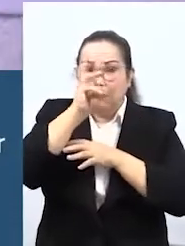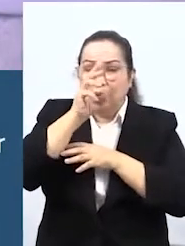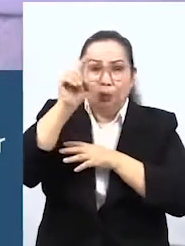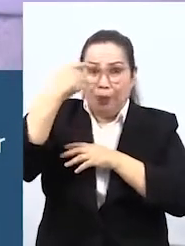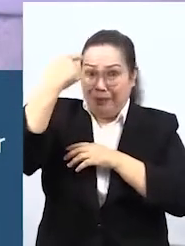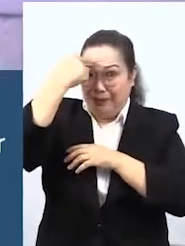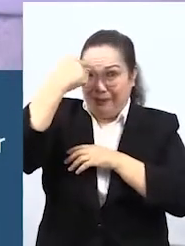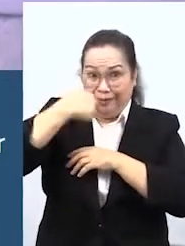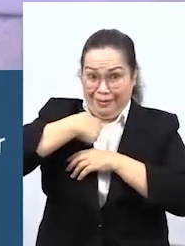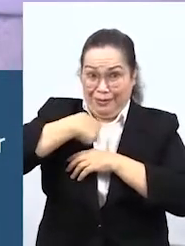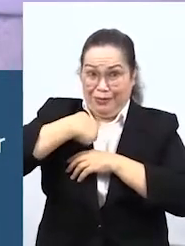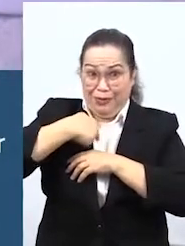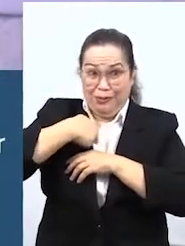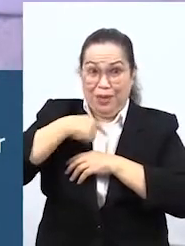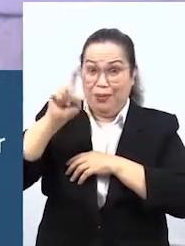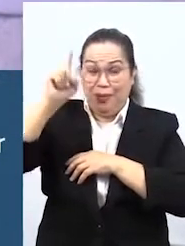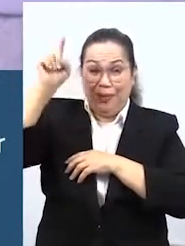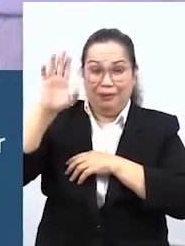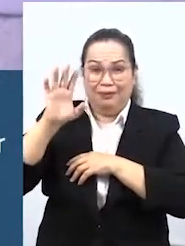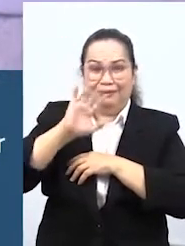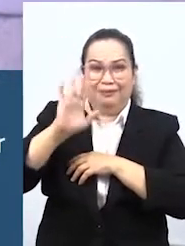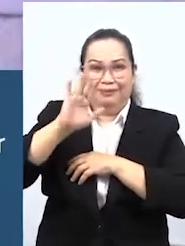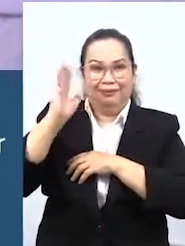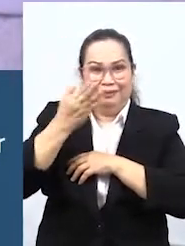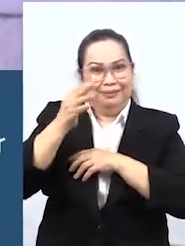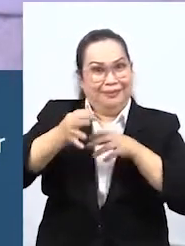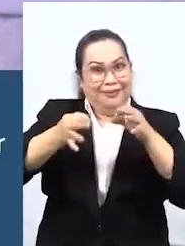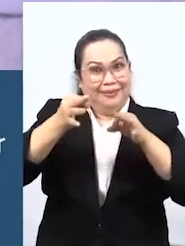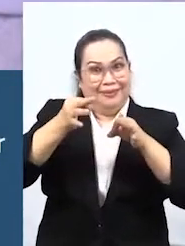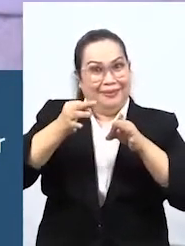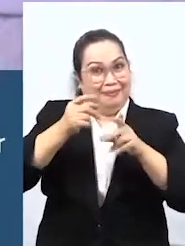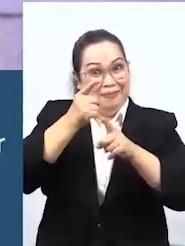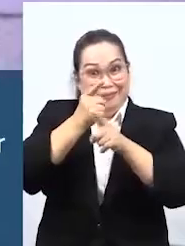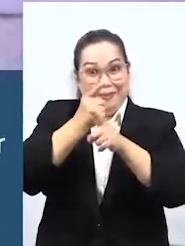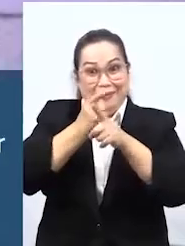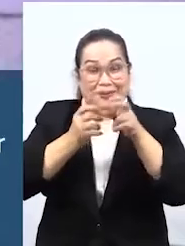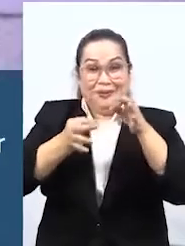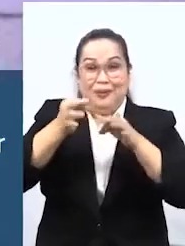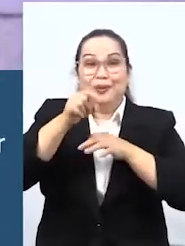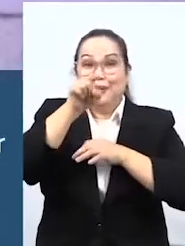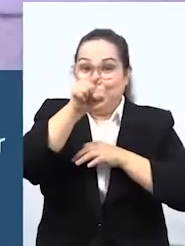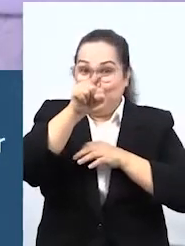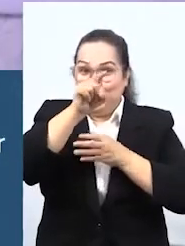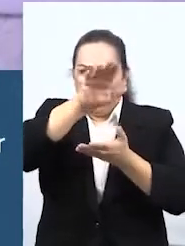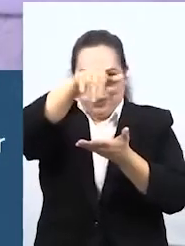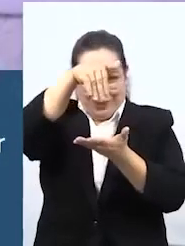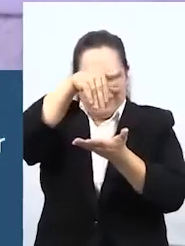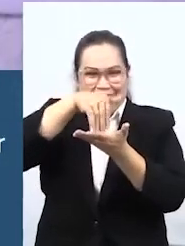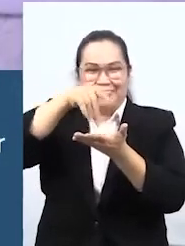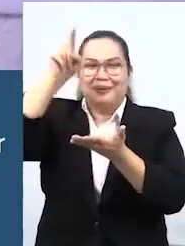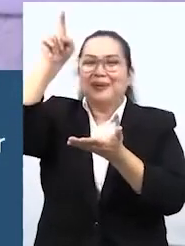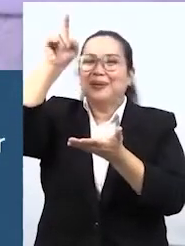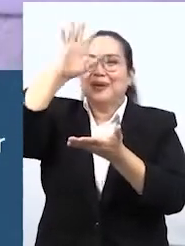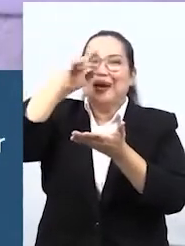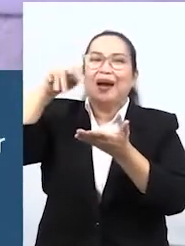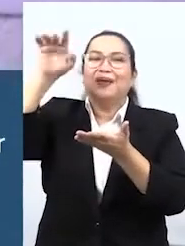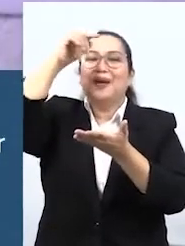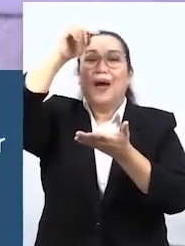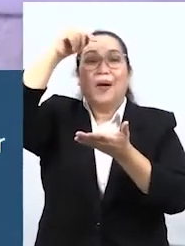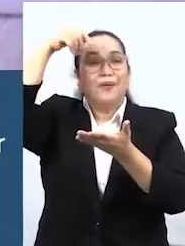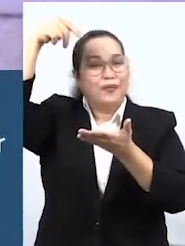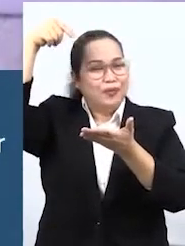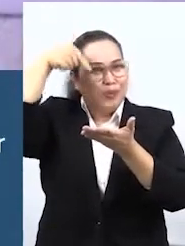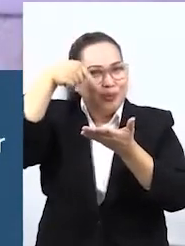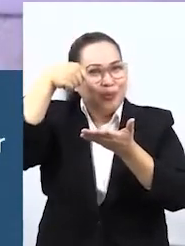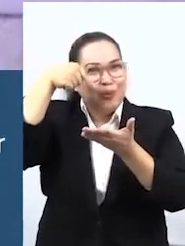thinks of you not like the unjust corrupt judge you are the center of your heavenly father's attention that's the point of the